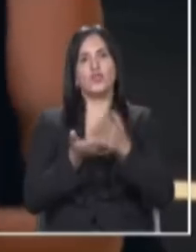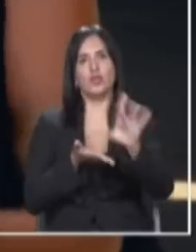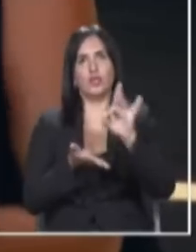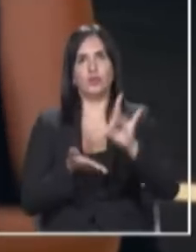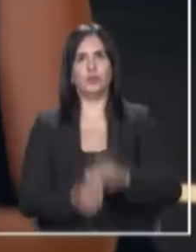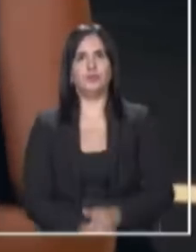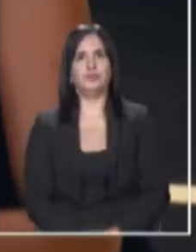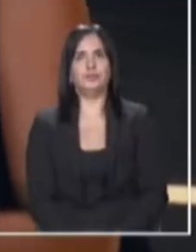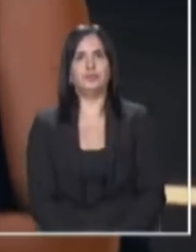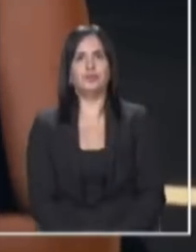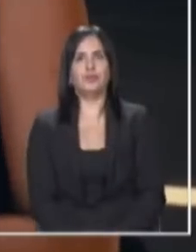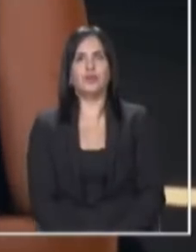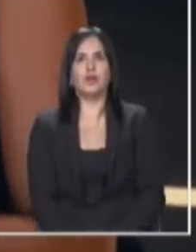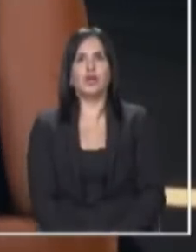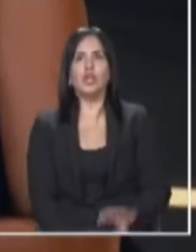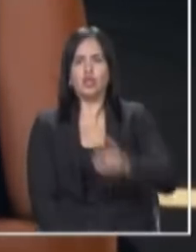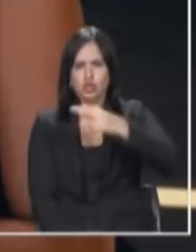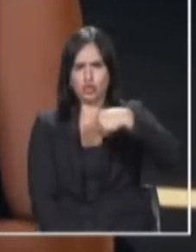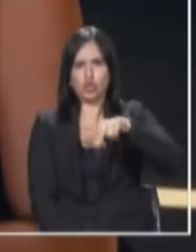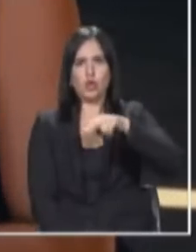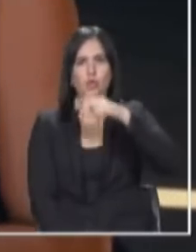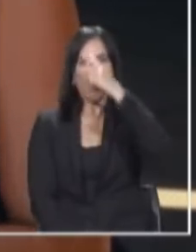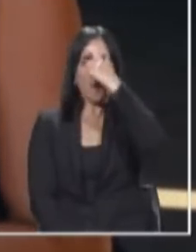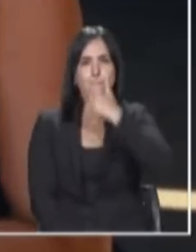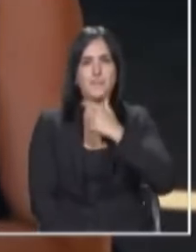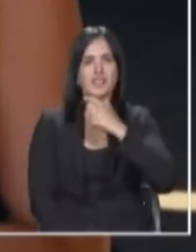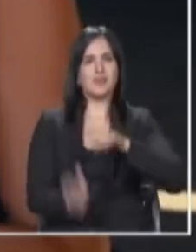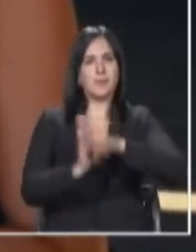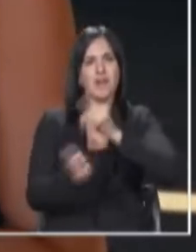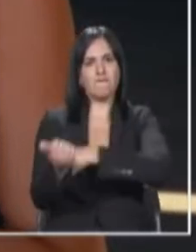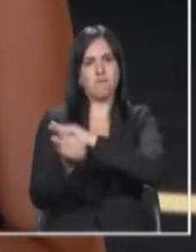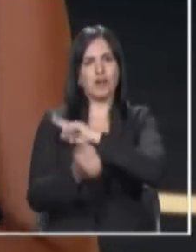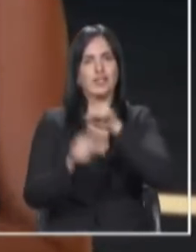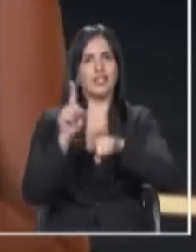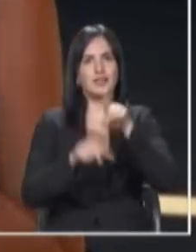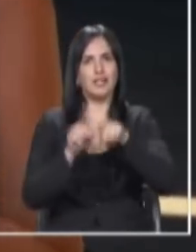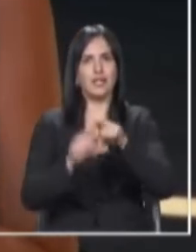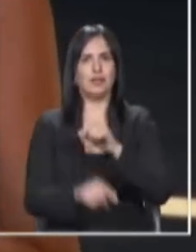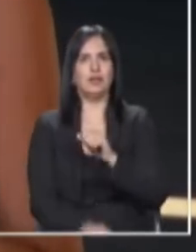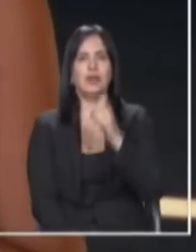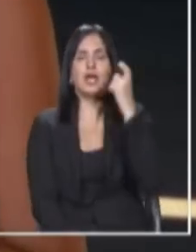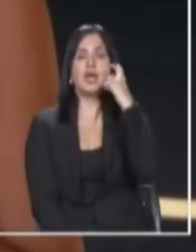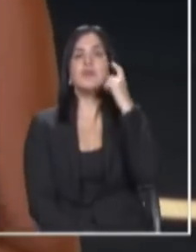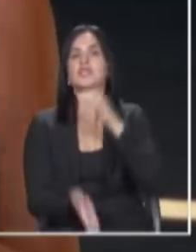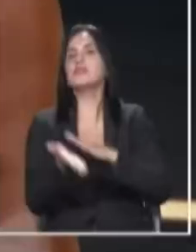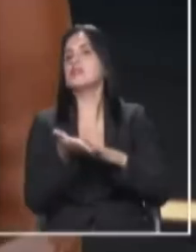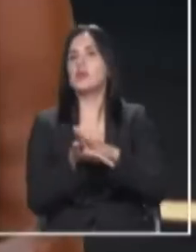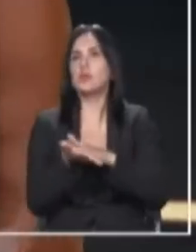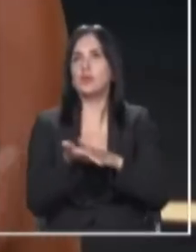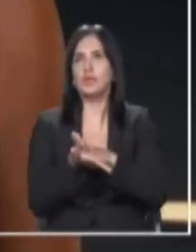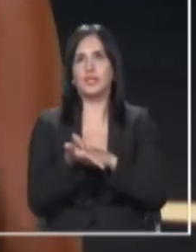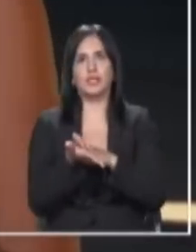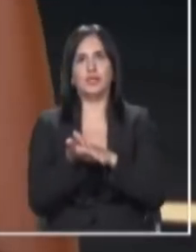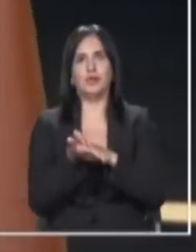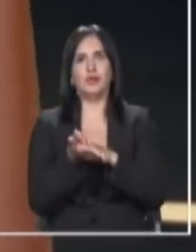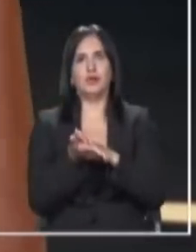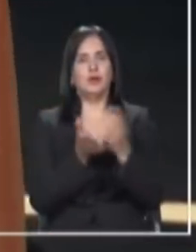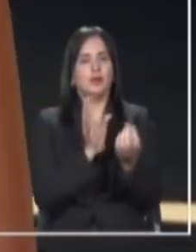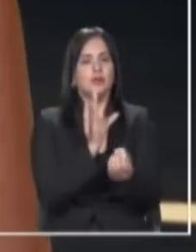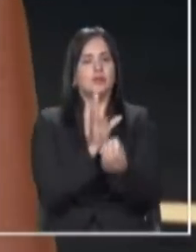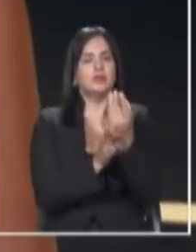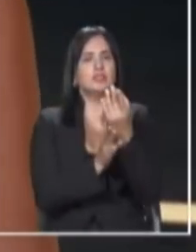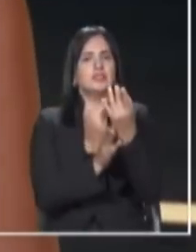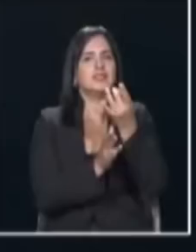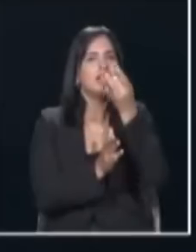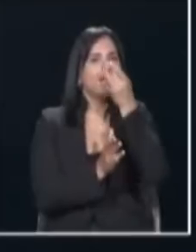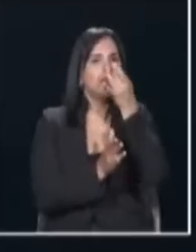Charles are with the strongest species on Earth what do you think for example about plants in relation to